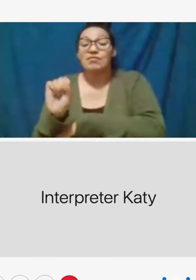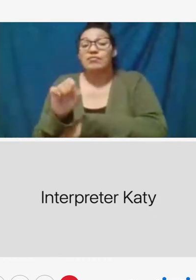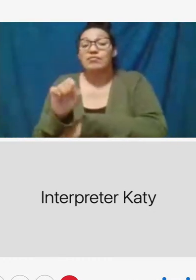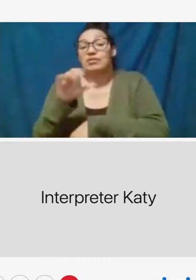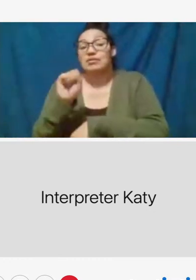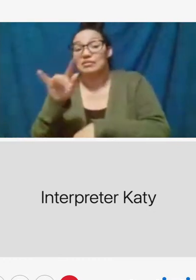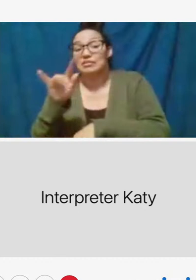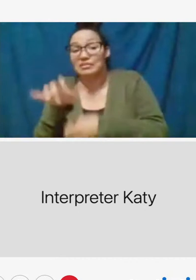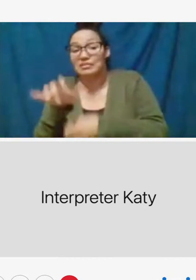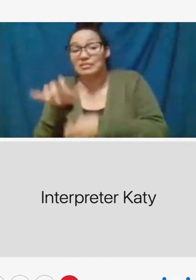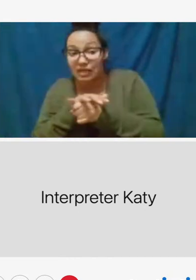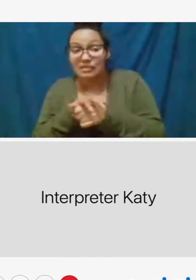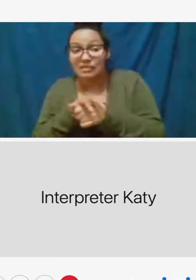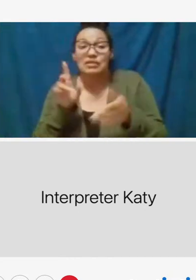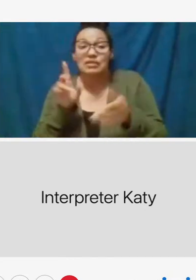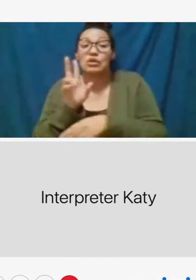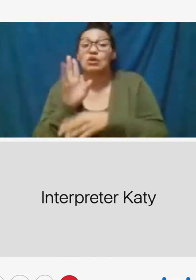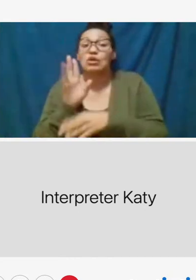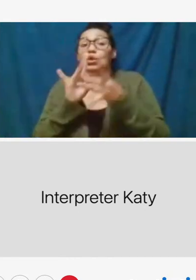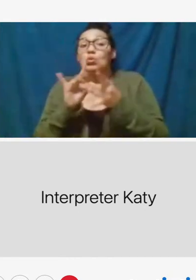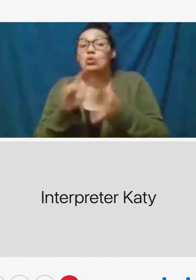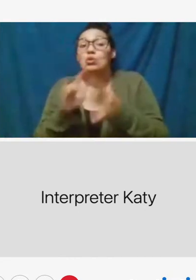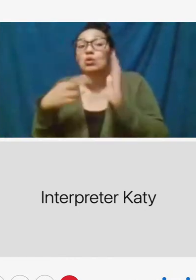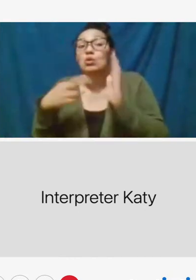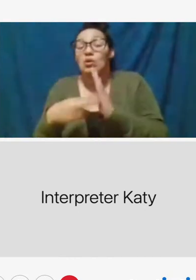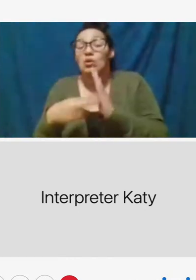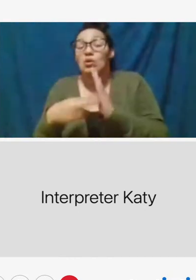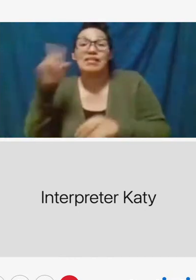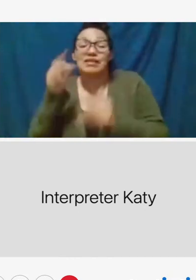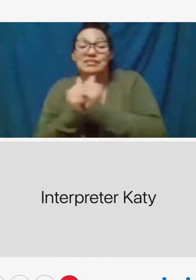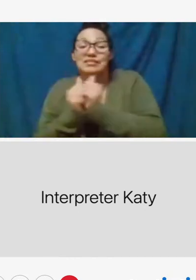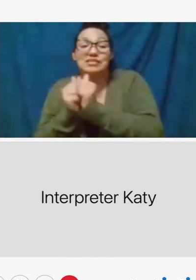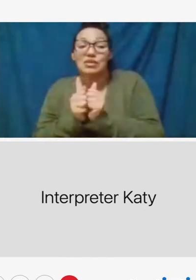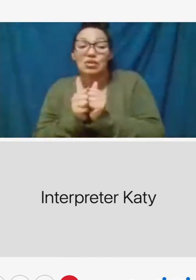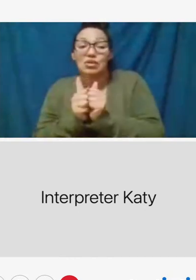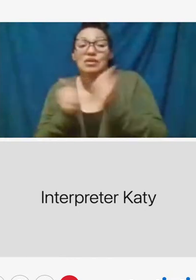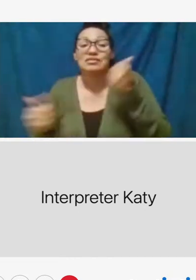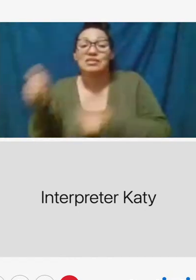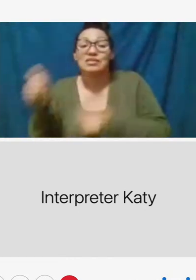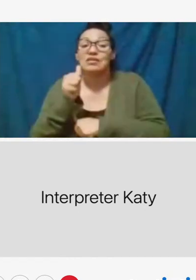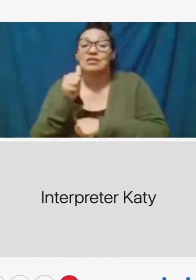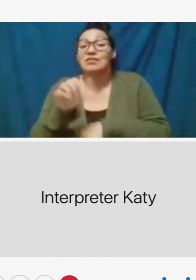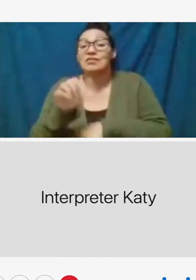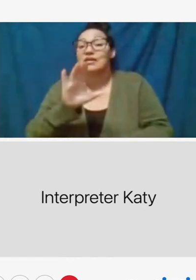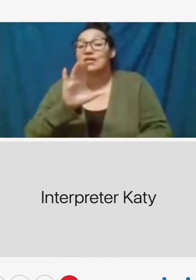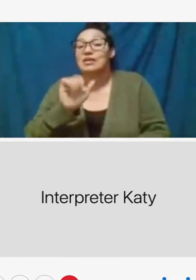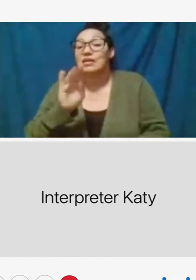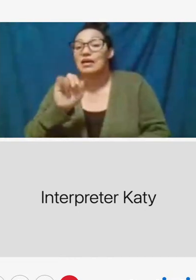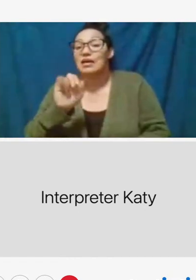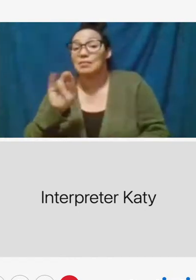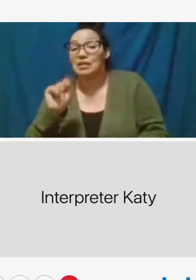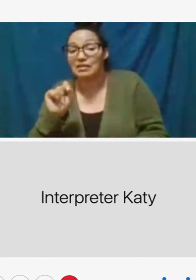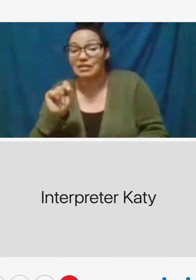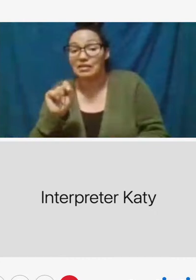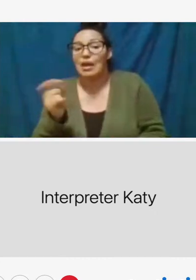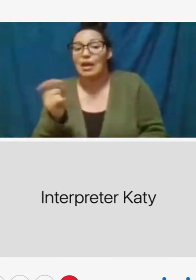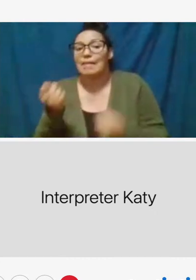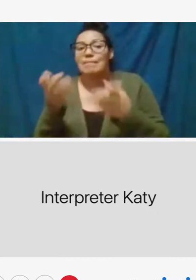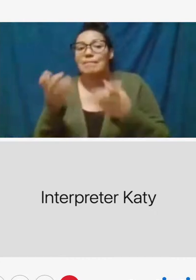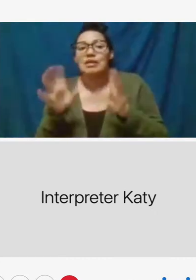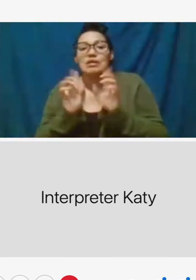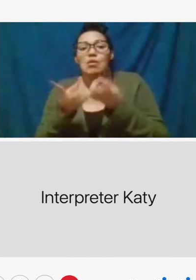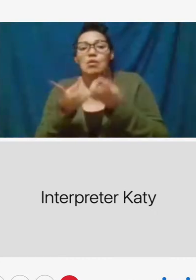think together um executive cabinet is on that committee and multiple departments from from the district um